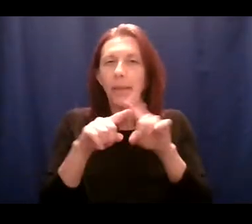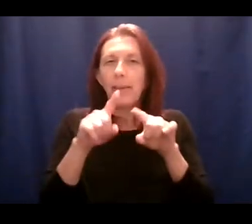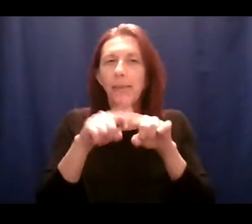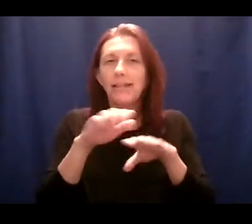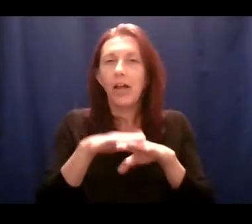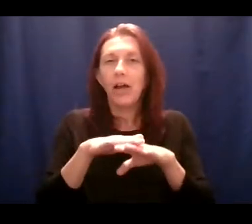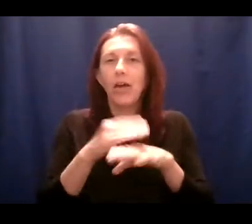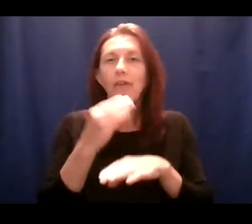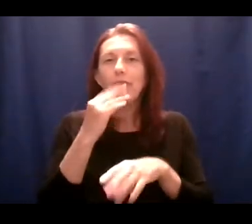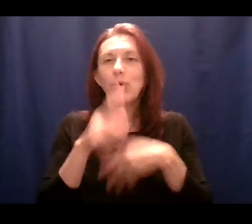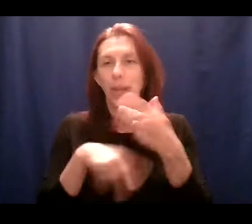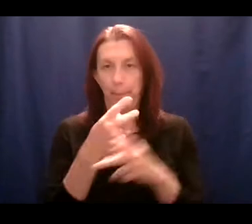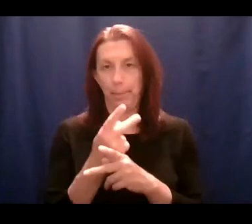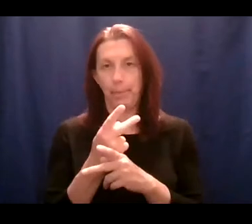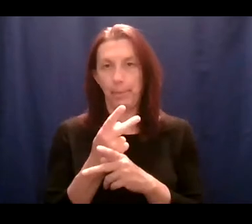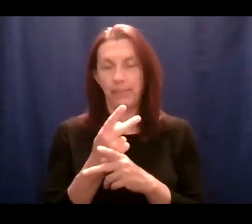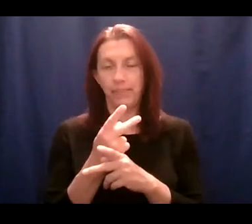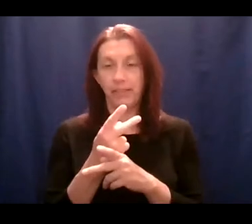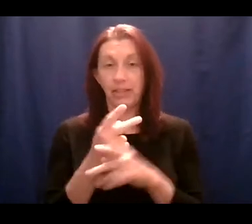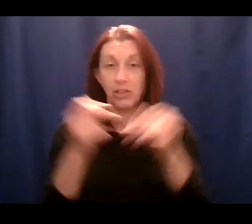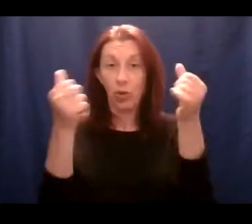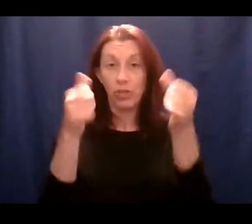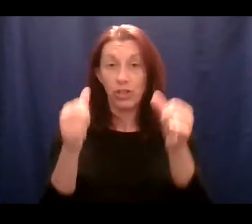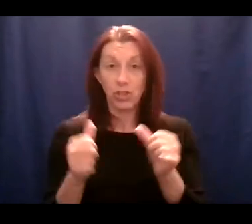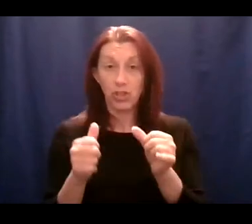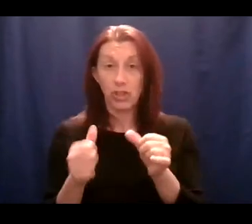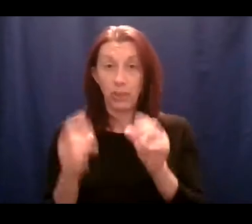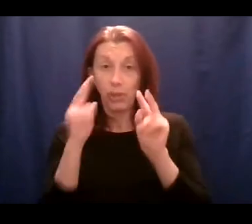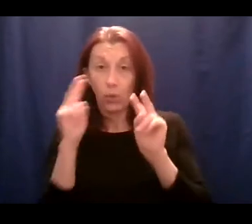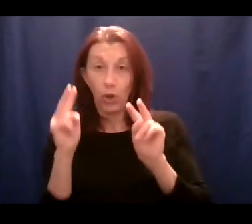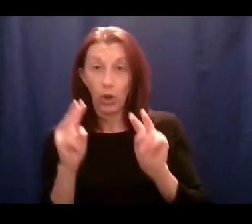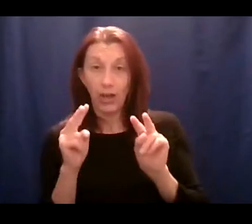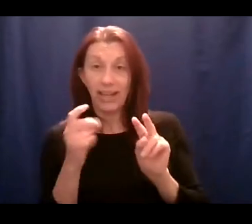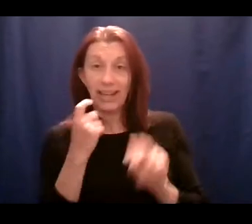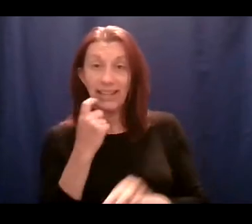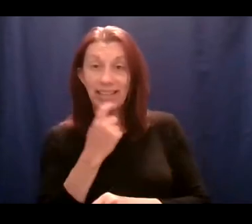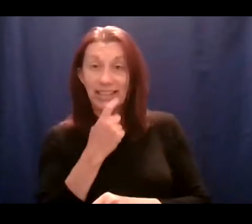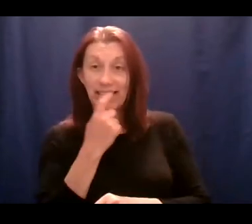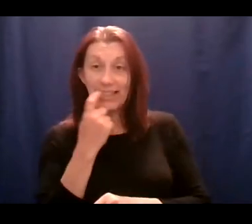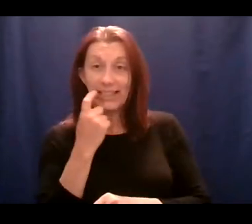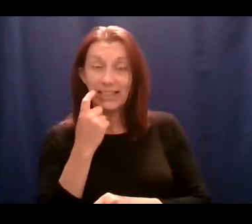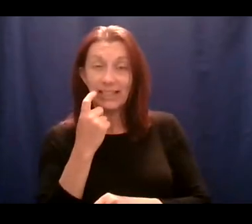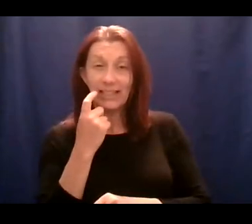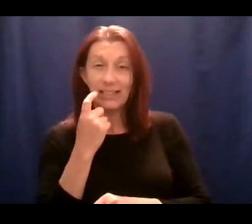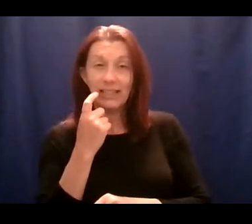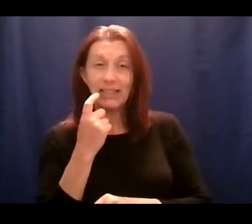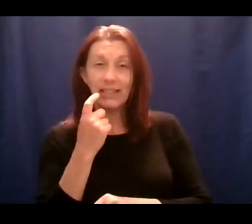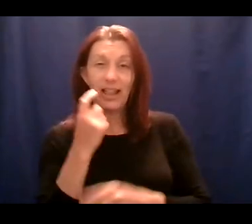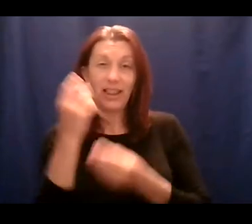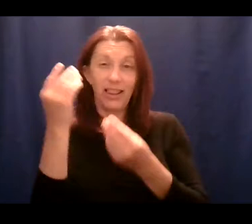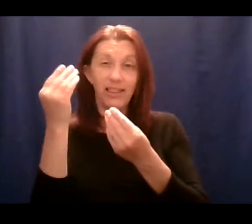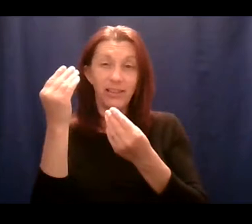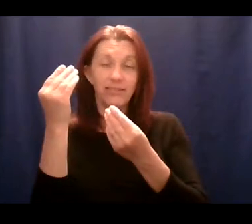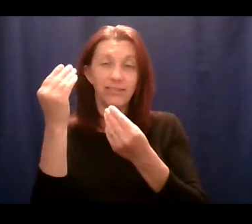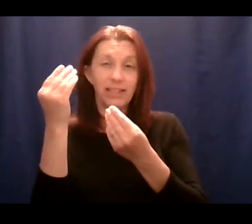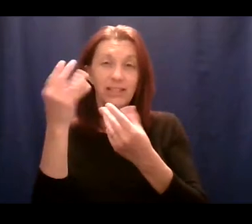the shape that we're looking at for our animals, the teeth that we're looking at are really going to be influenced by the